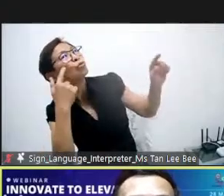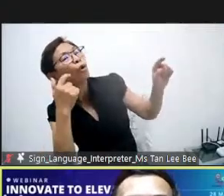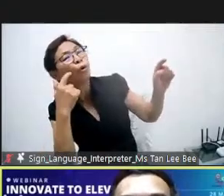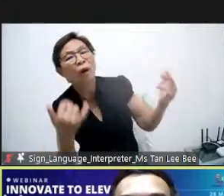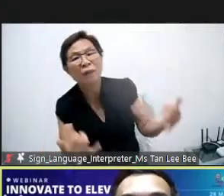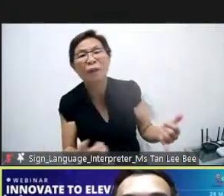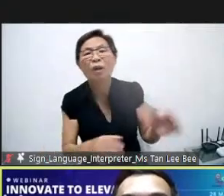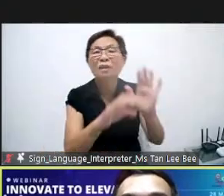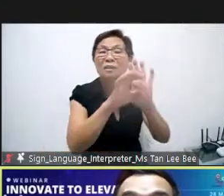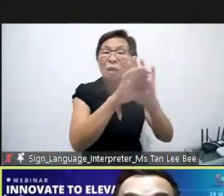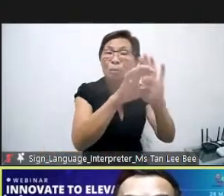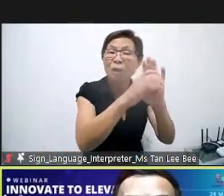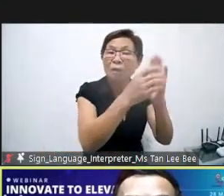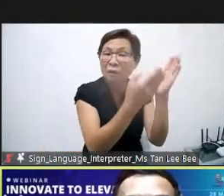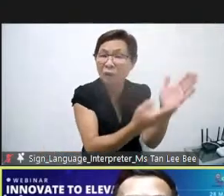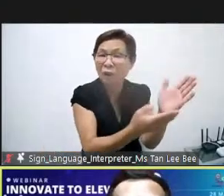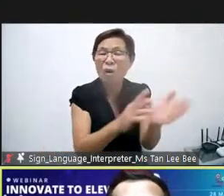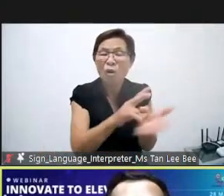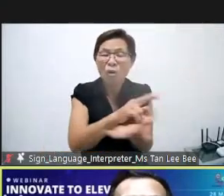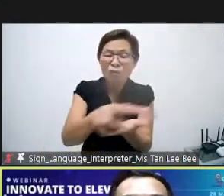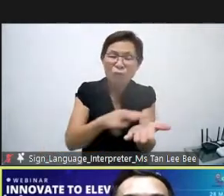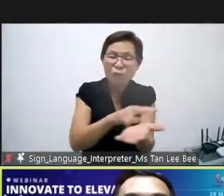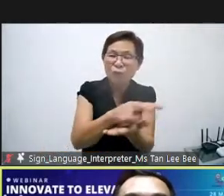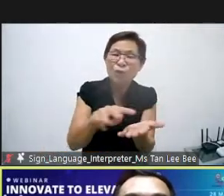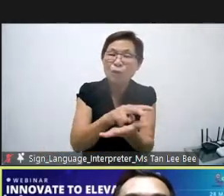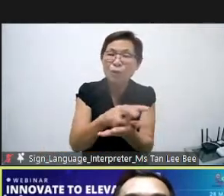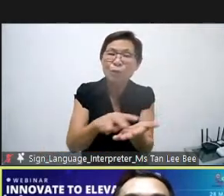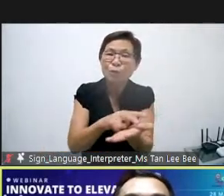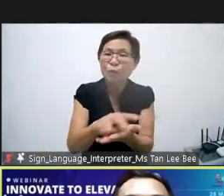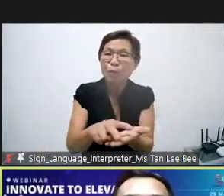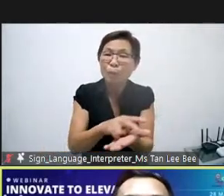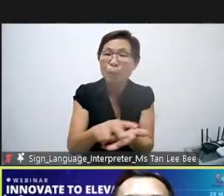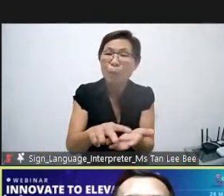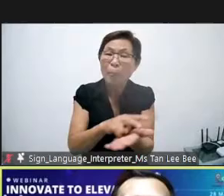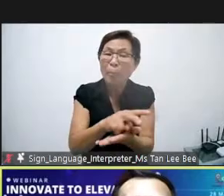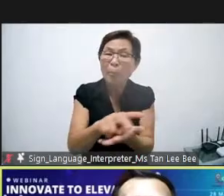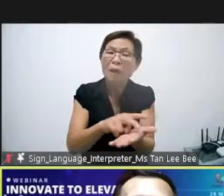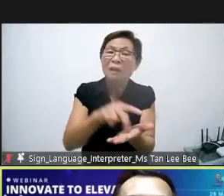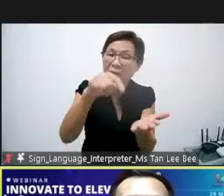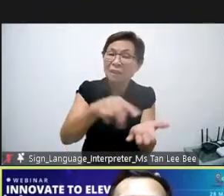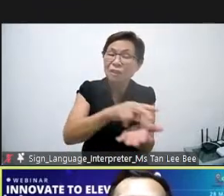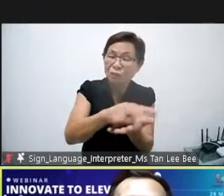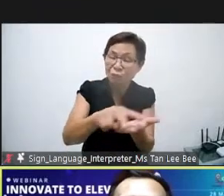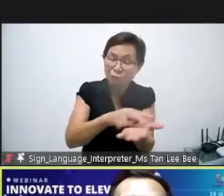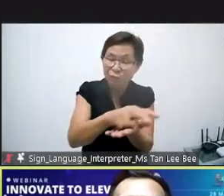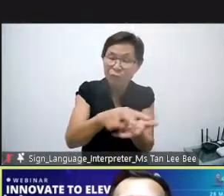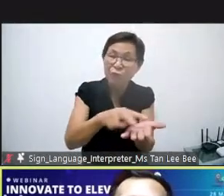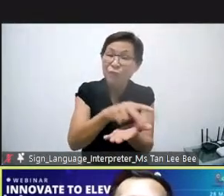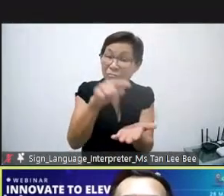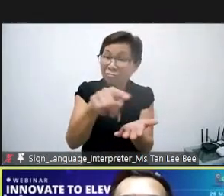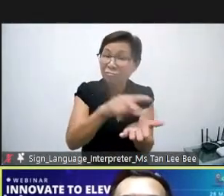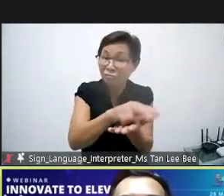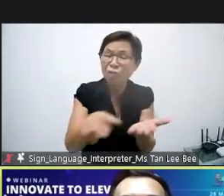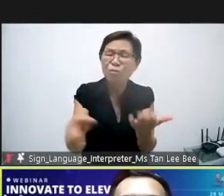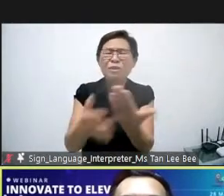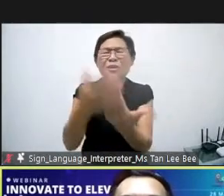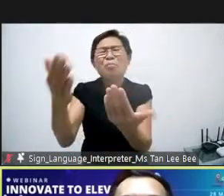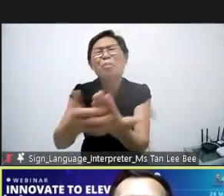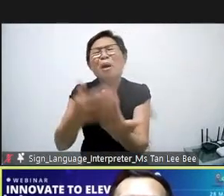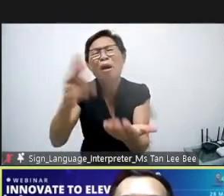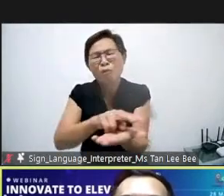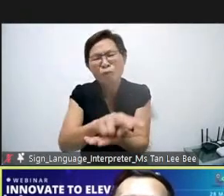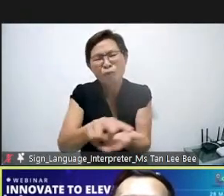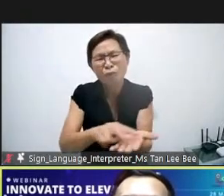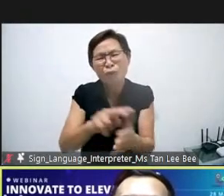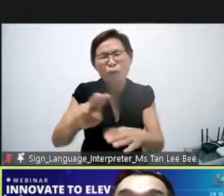also example of this one is video. Just want to share you. Okay, this also just a video, just a simple videos